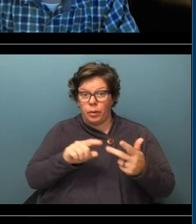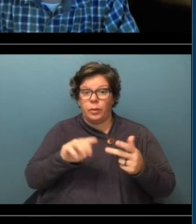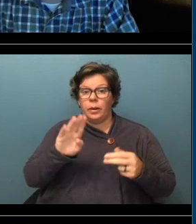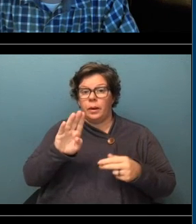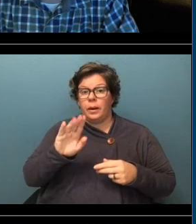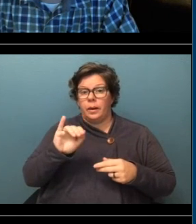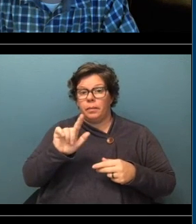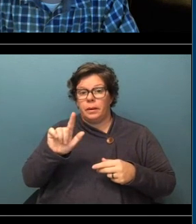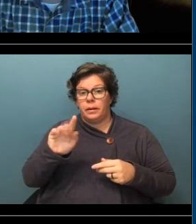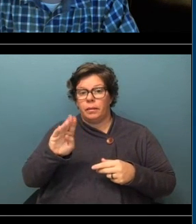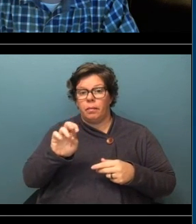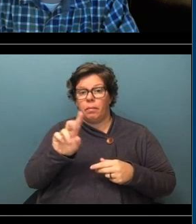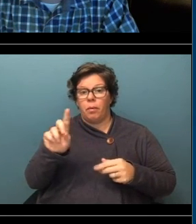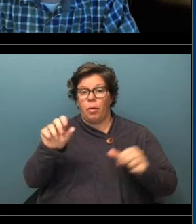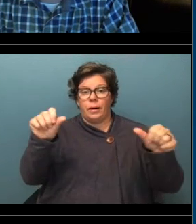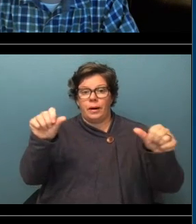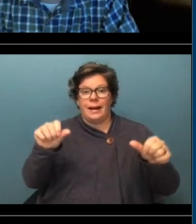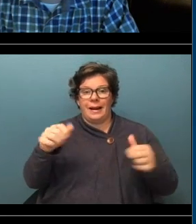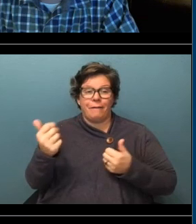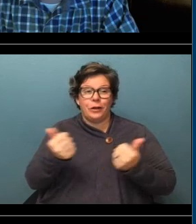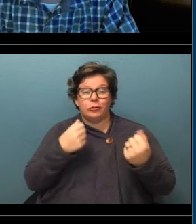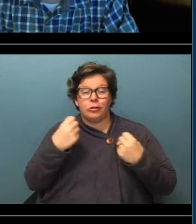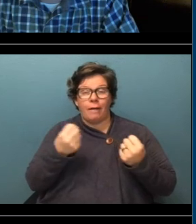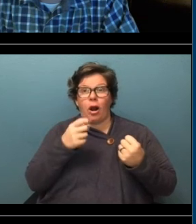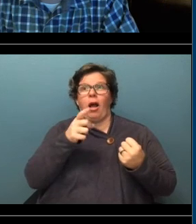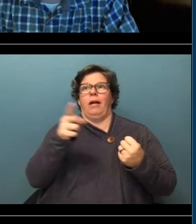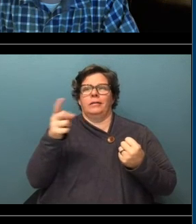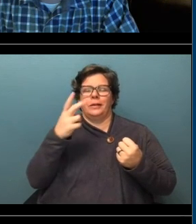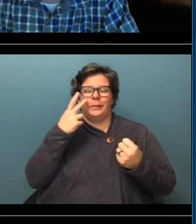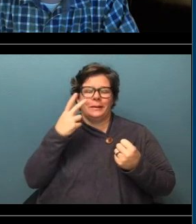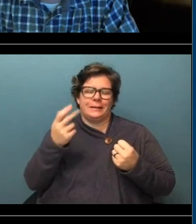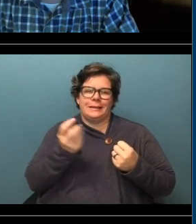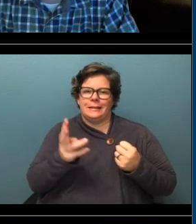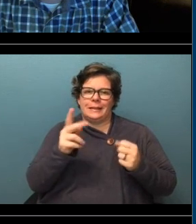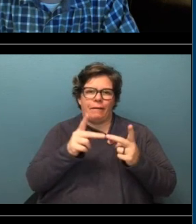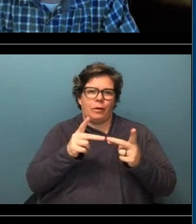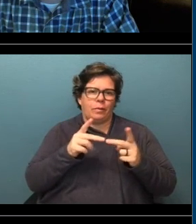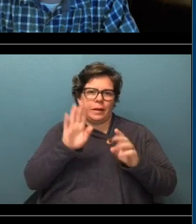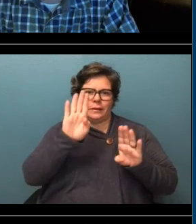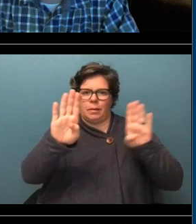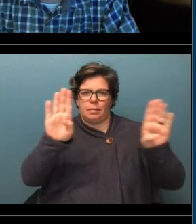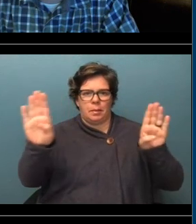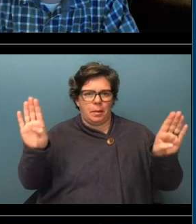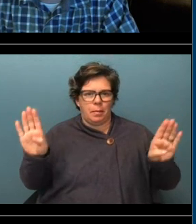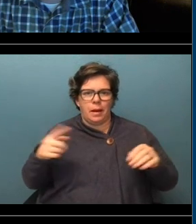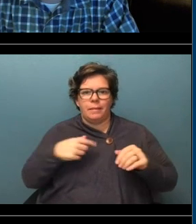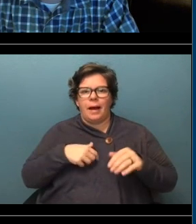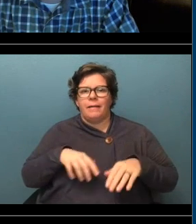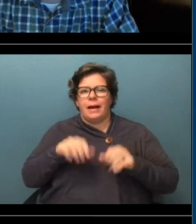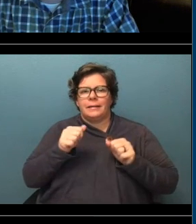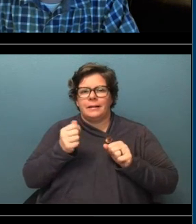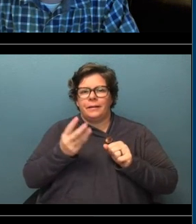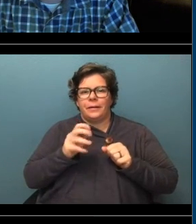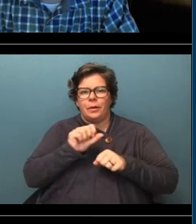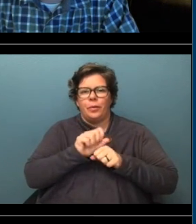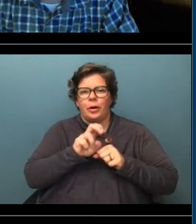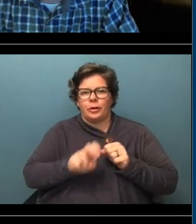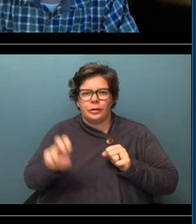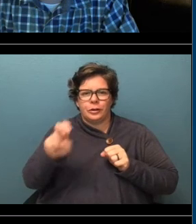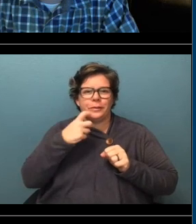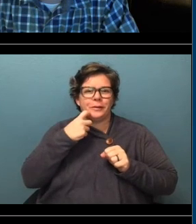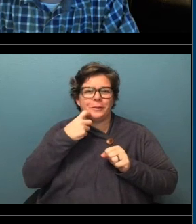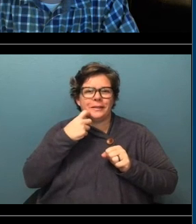ads that if you drive around the state, they're in a variety of places. I've had to take a few work trips recently,